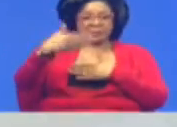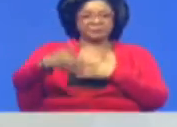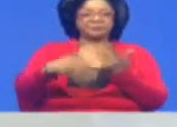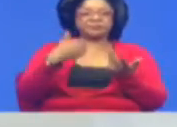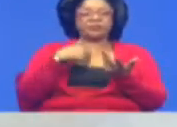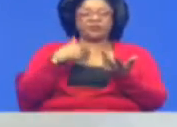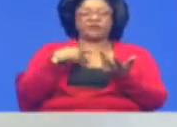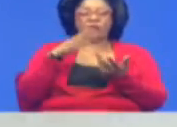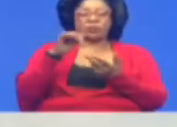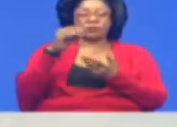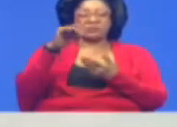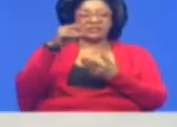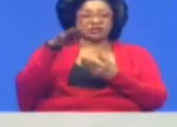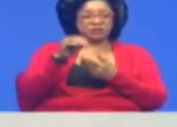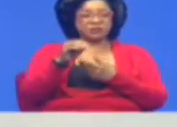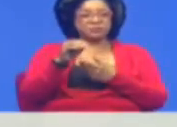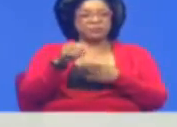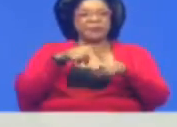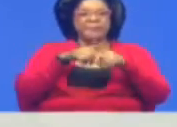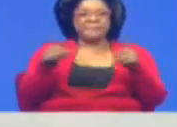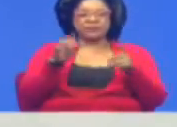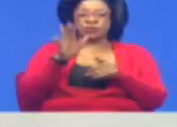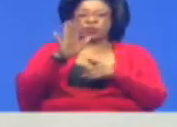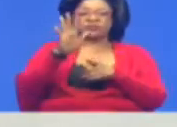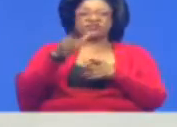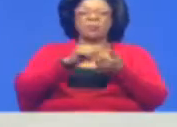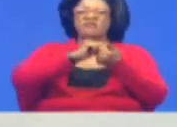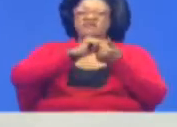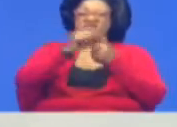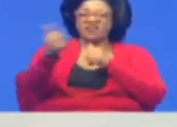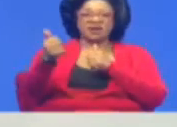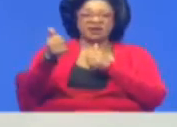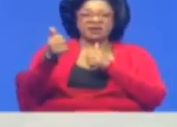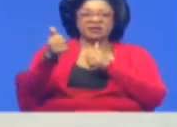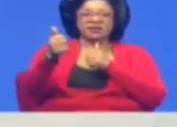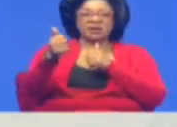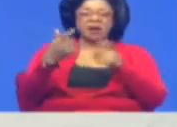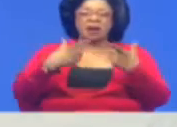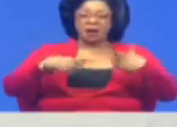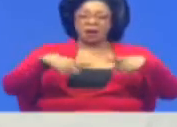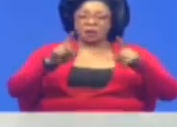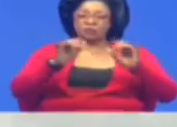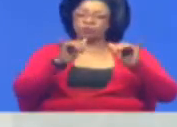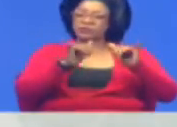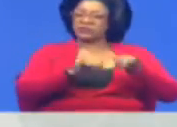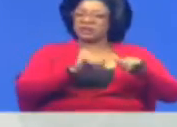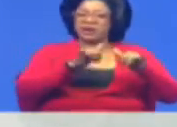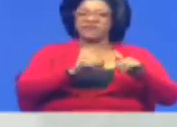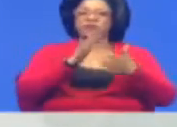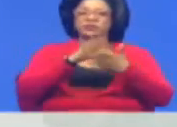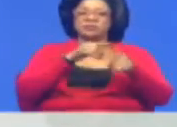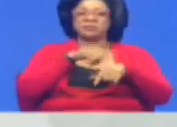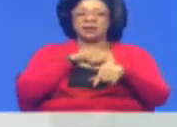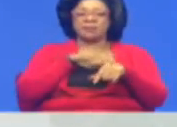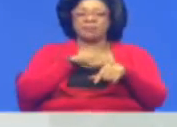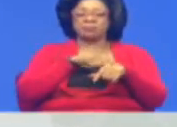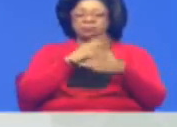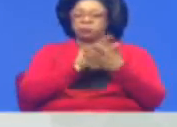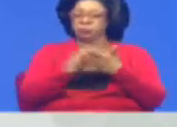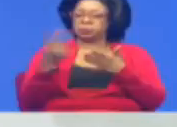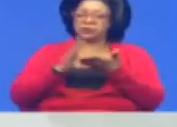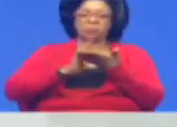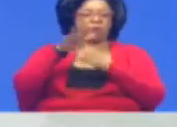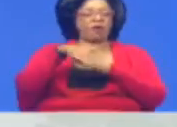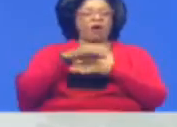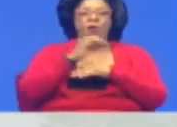outpatient cases, but those from afar are allowed to board for a period not exceeding 2 weeks. This